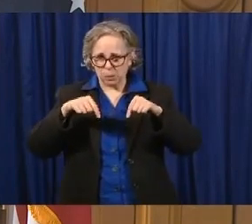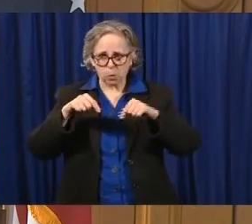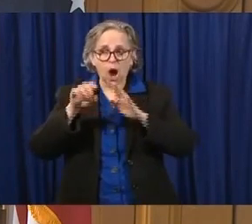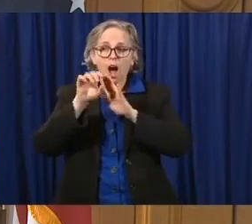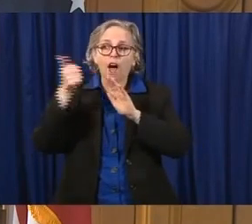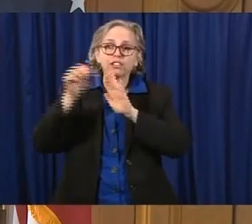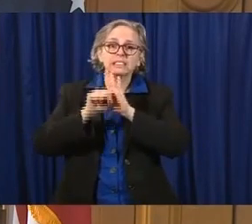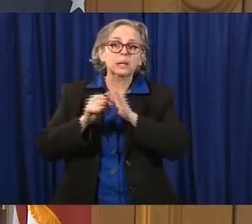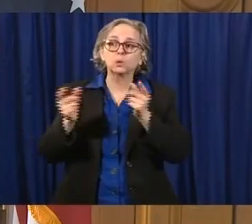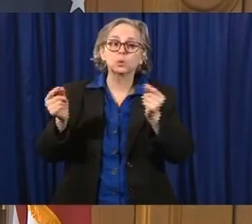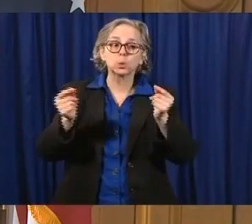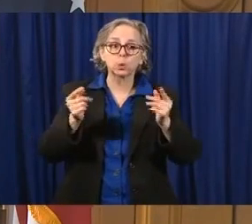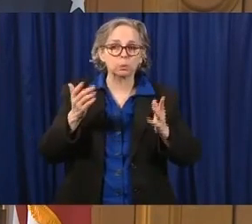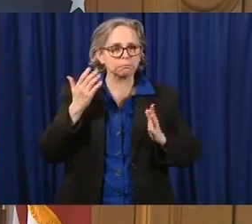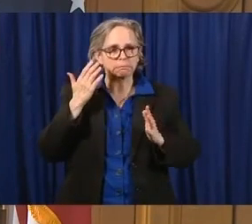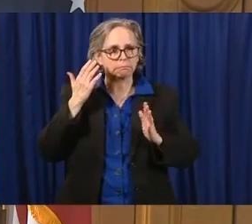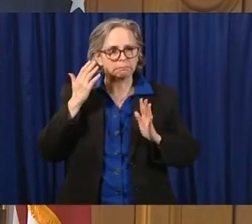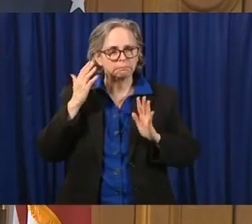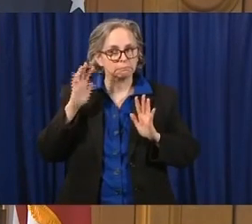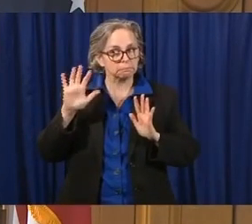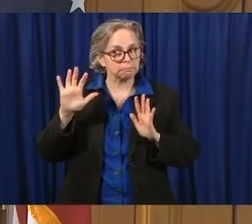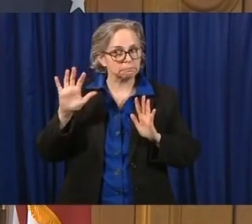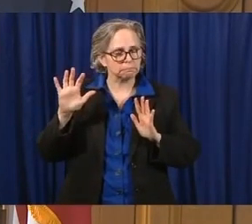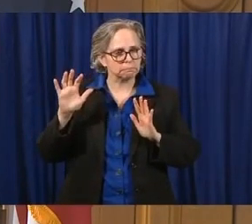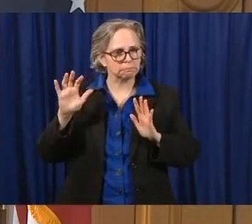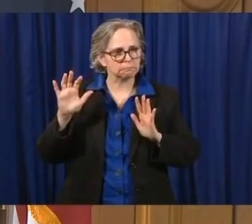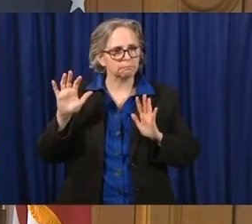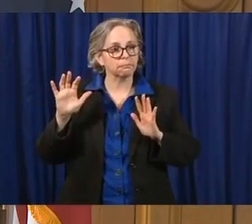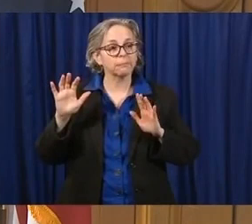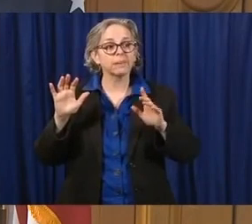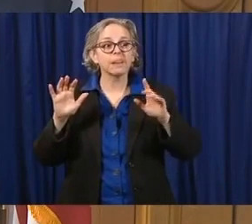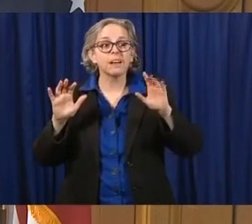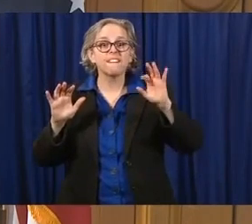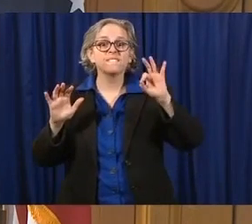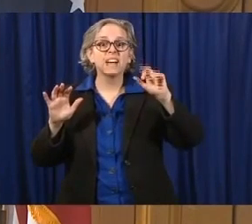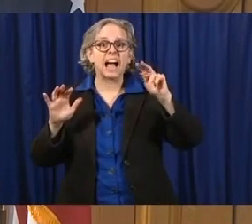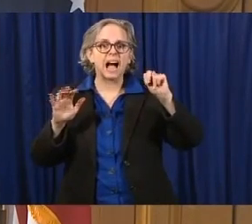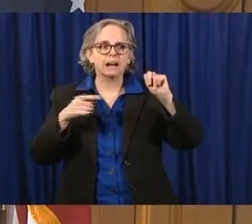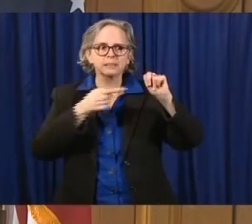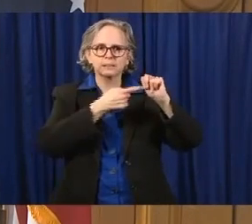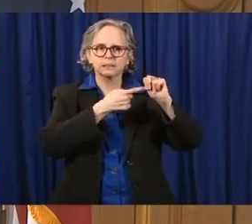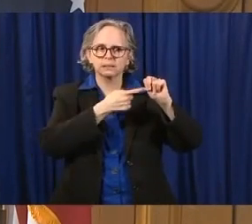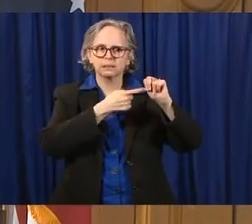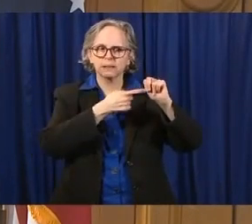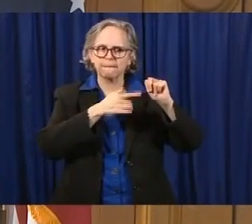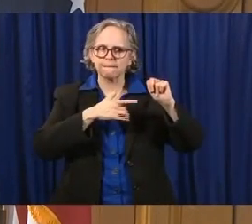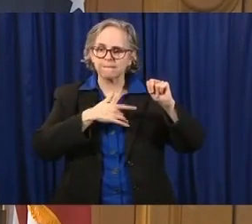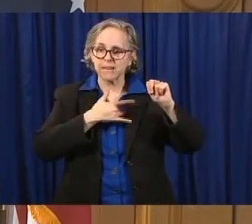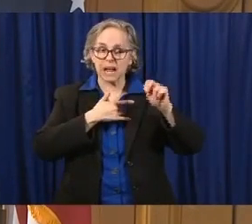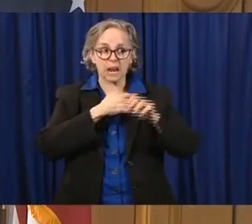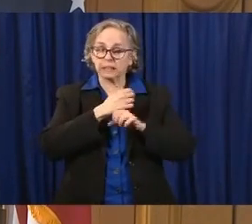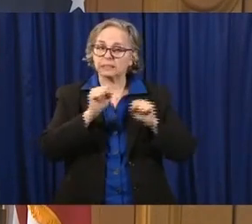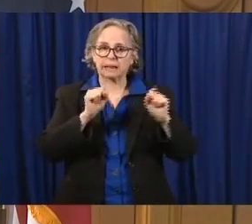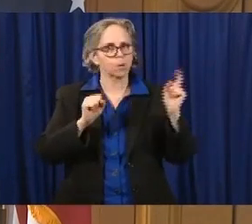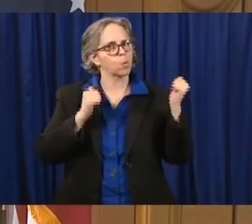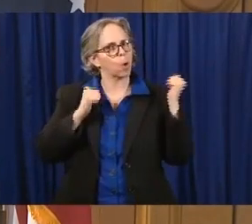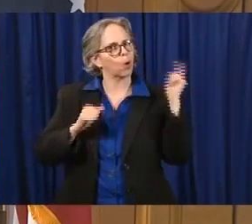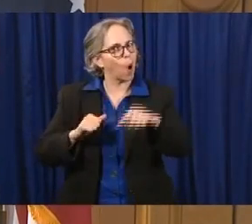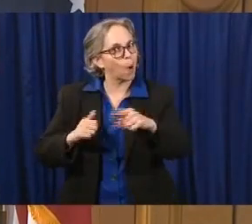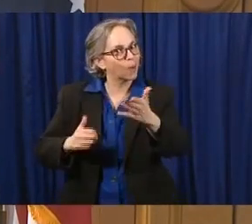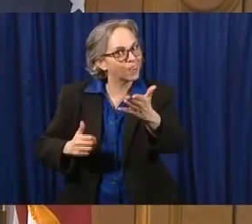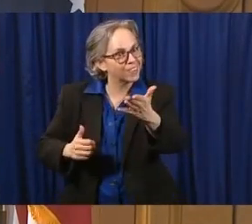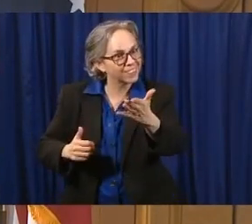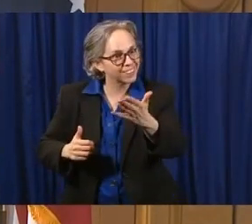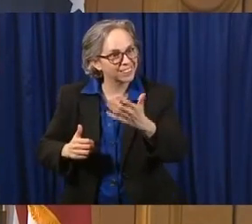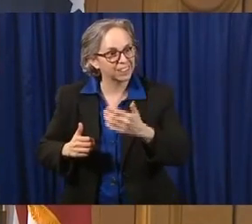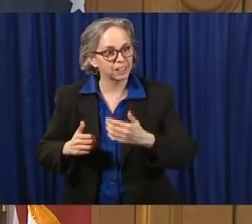you know, only. It's going to be what fans think is safe. What do restaurant customers think is safe? What do people